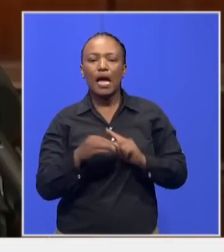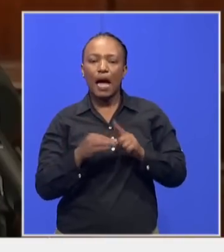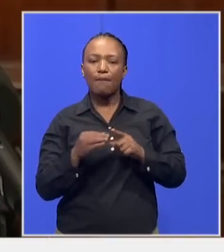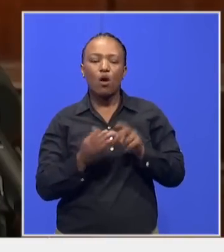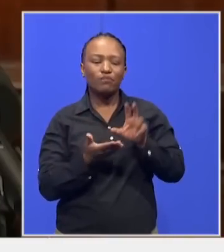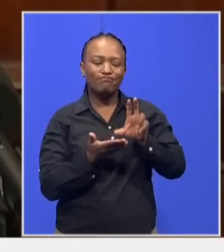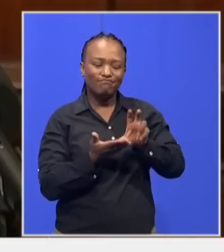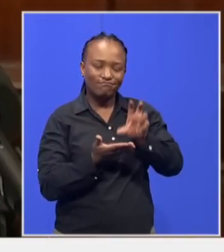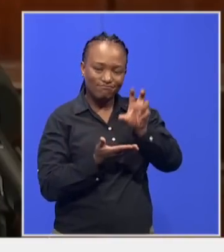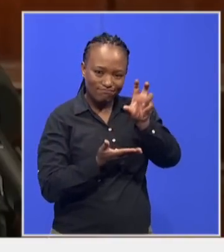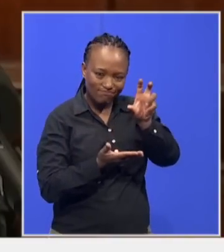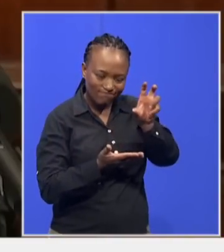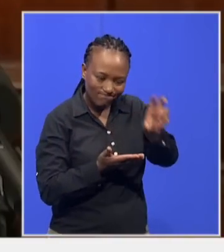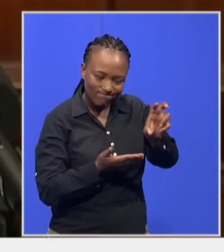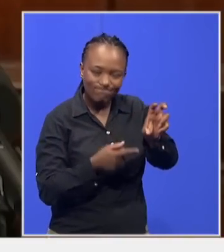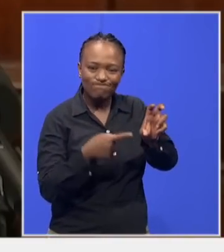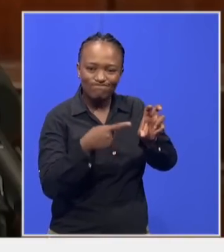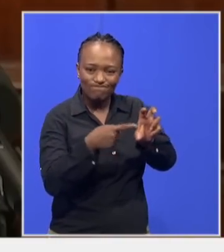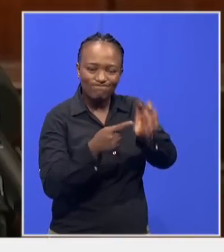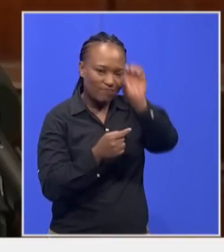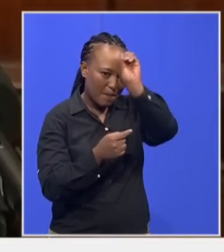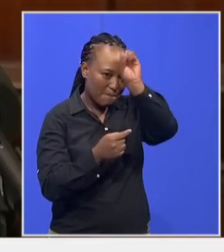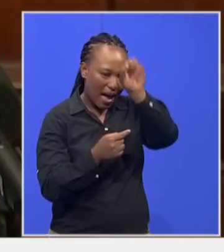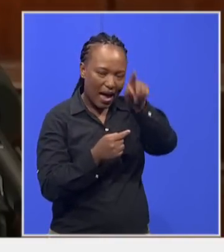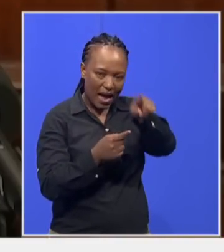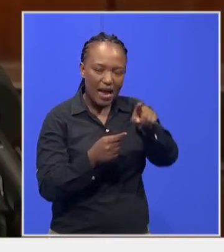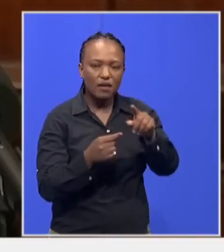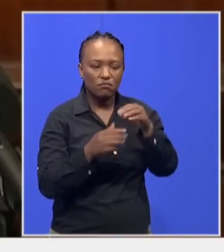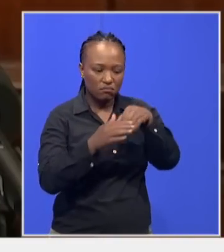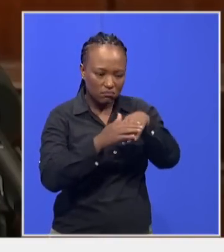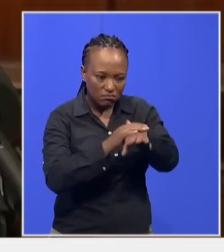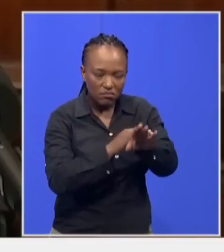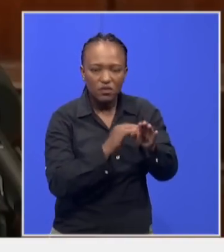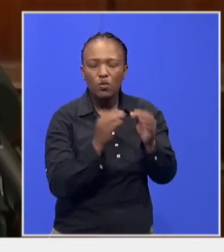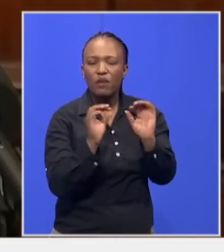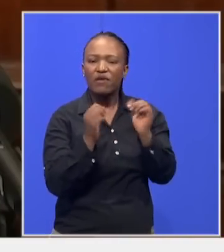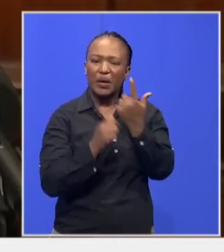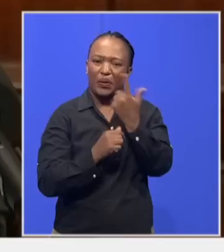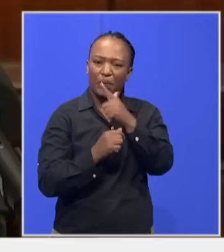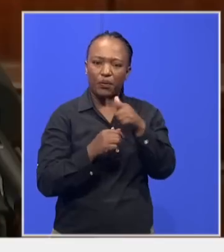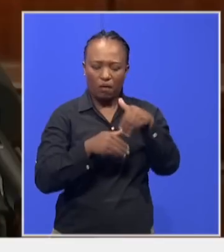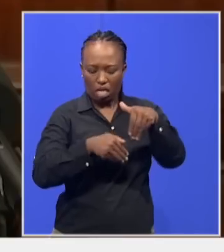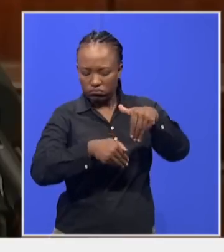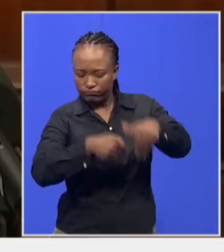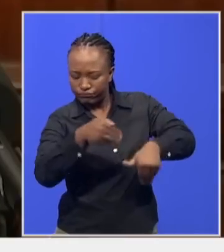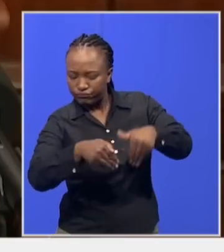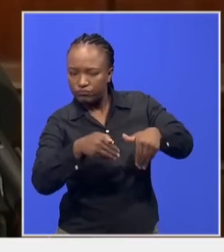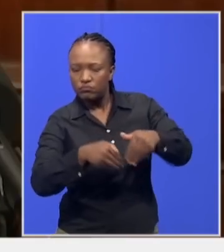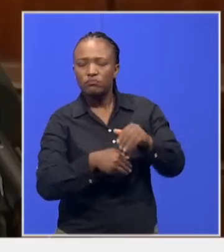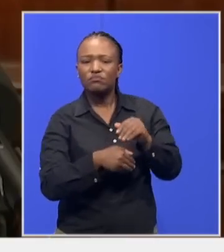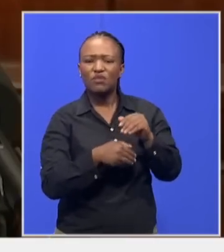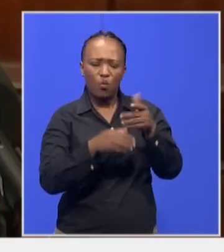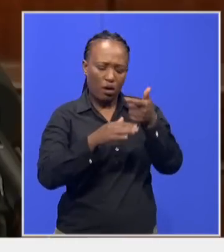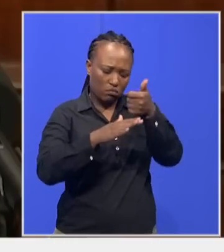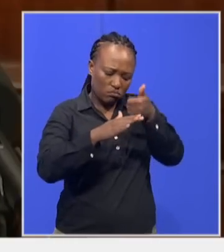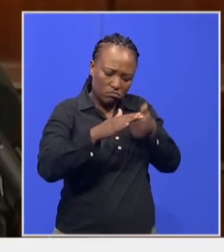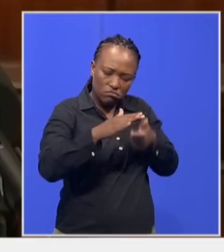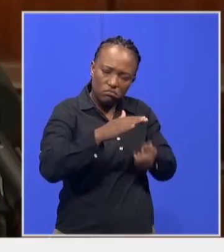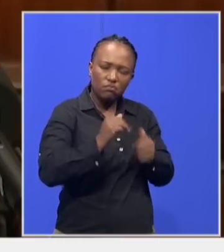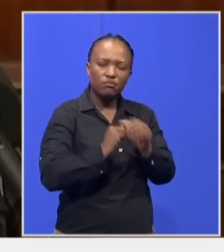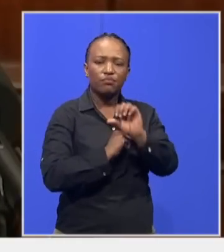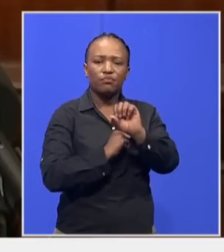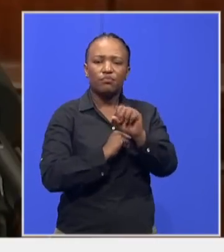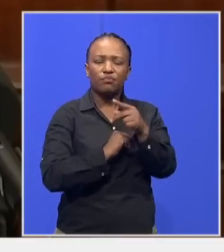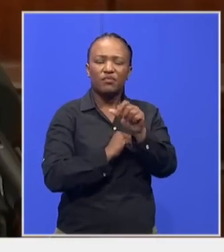mine to ensure that we go into areas, have shafts that we are going to get good quality coal of the right calorific